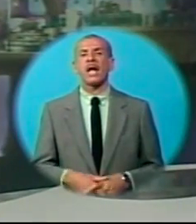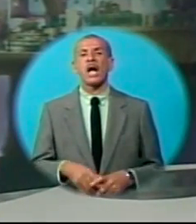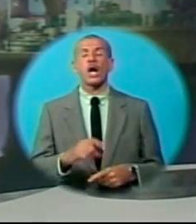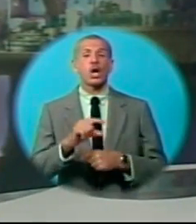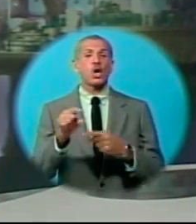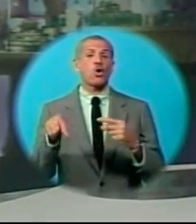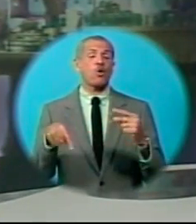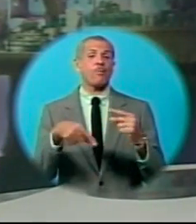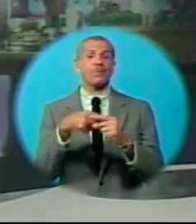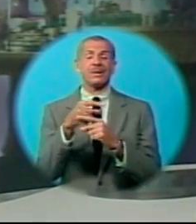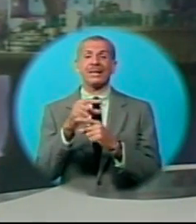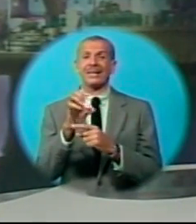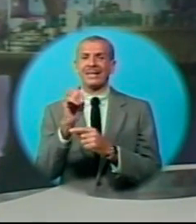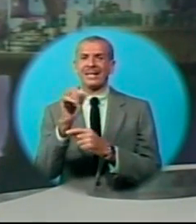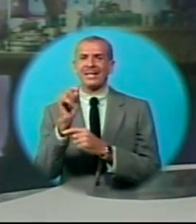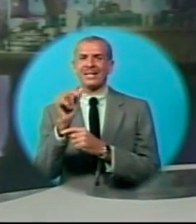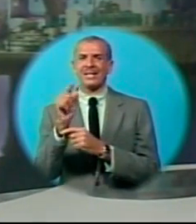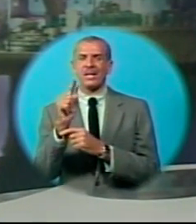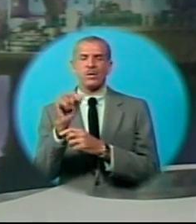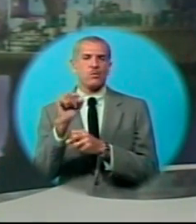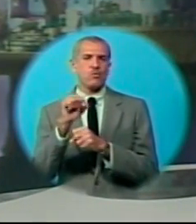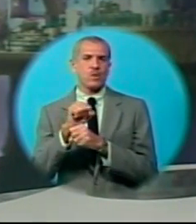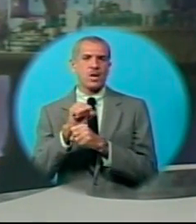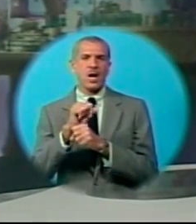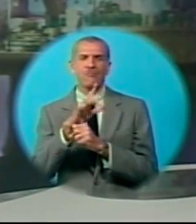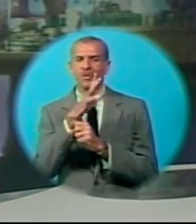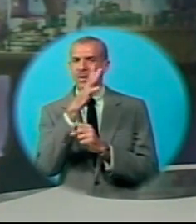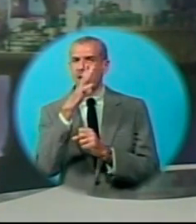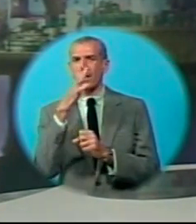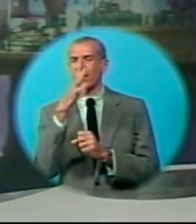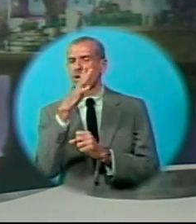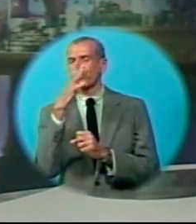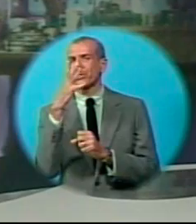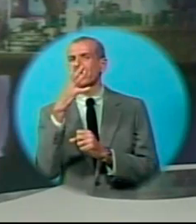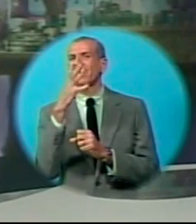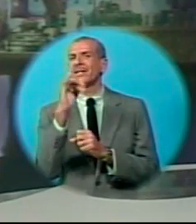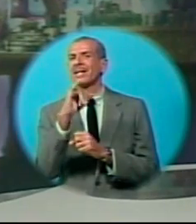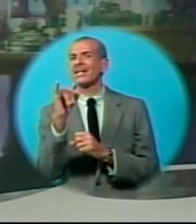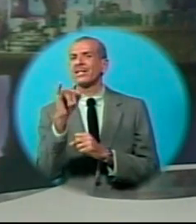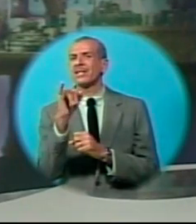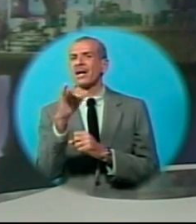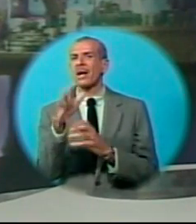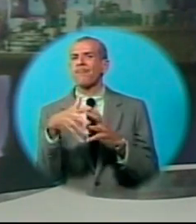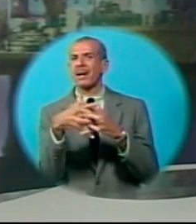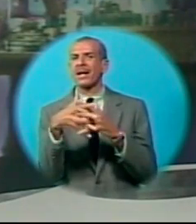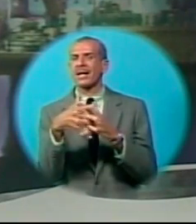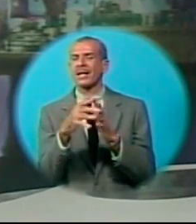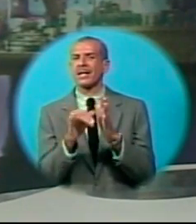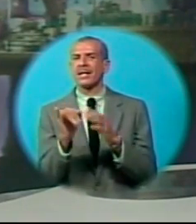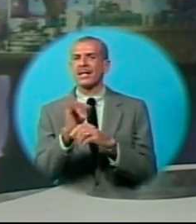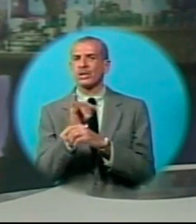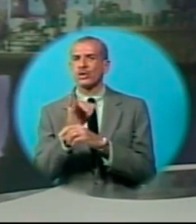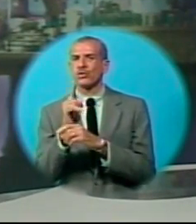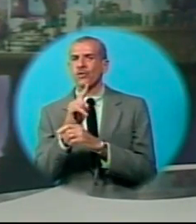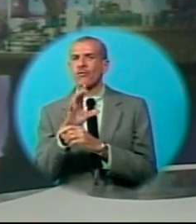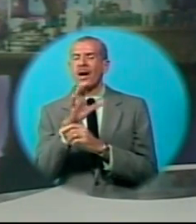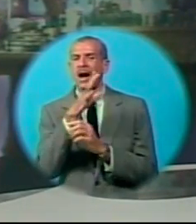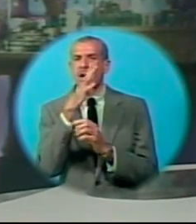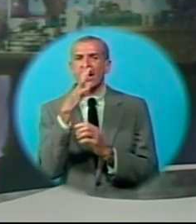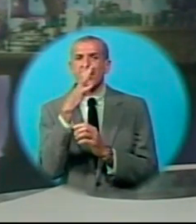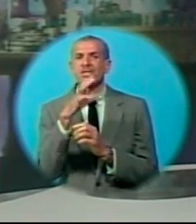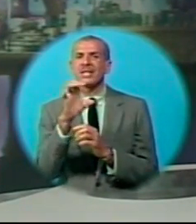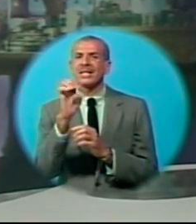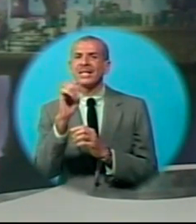As a global entity tasked with the job of agricultural development, the Inter-American Institute for Cooperation on Agriculture, or